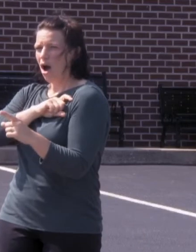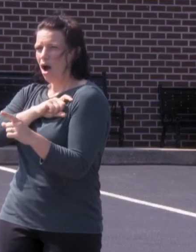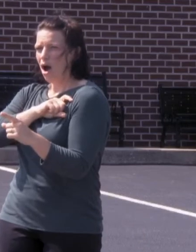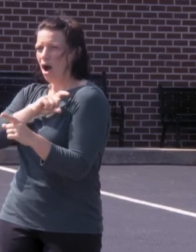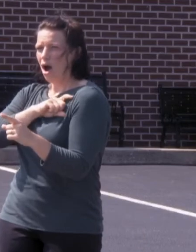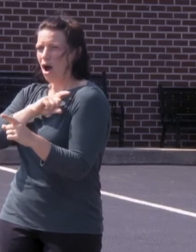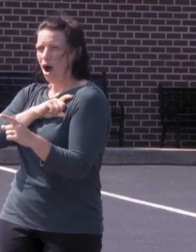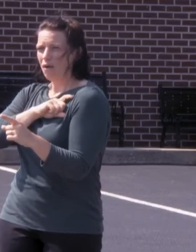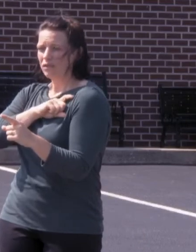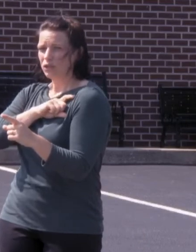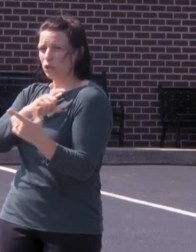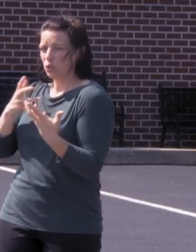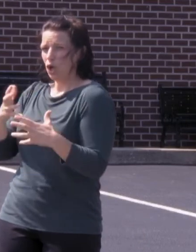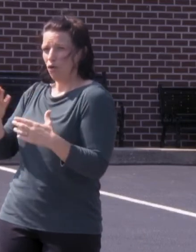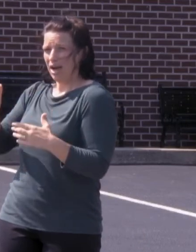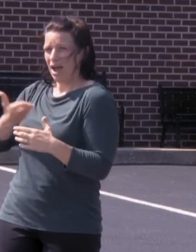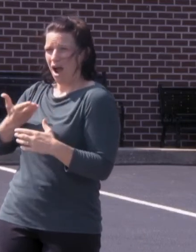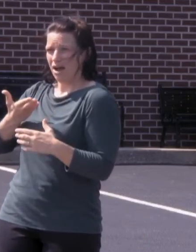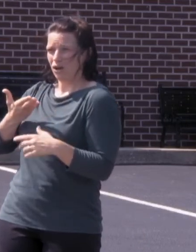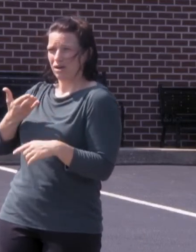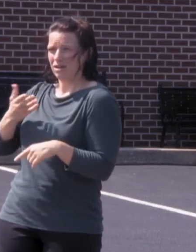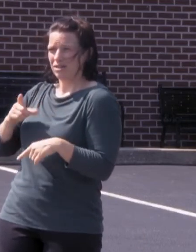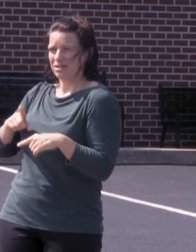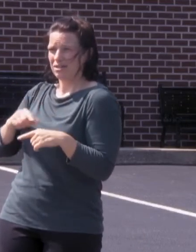fired is not going to show up in the database. Is that accurate?